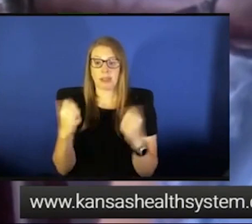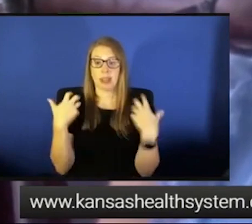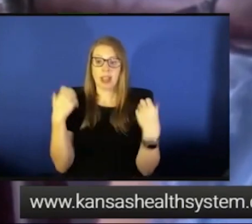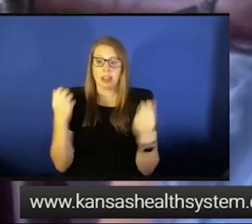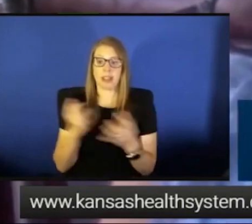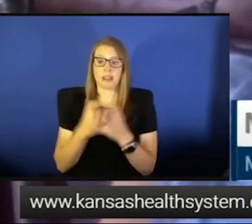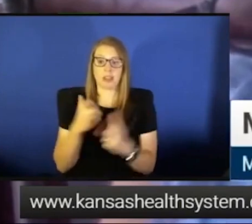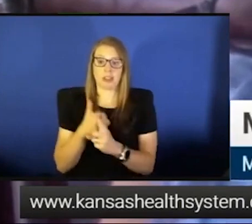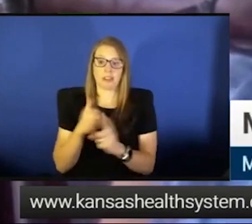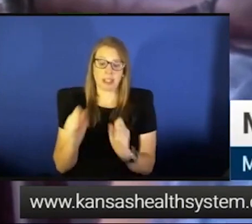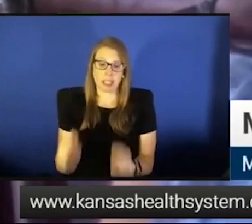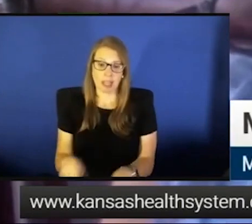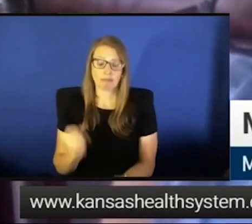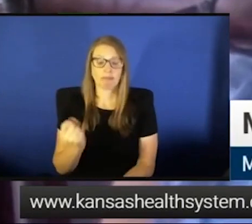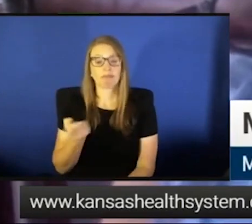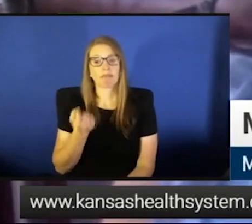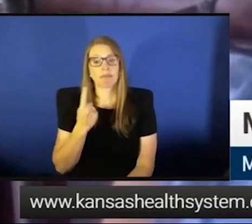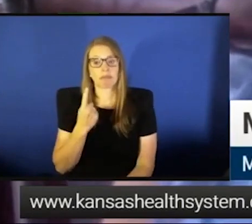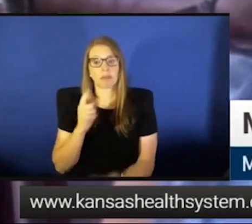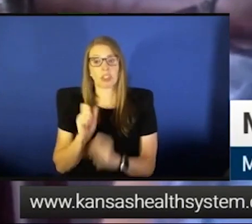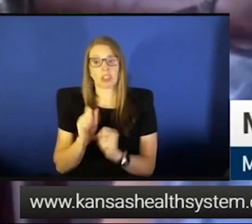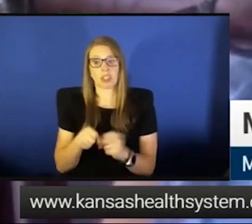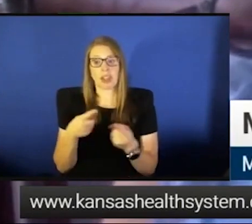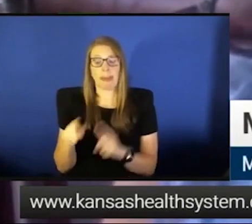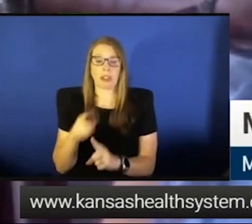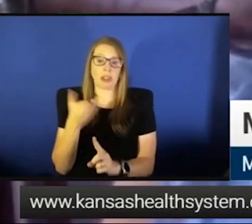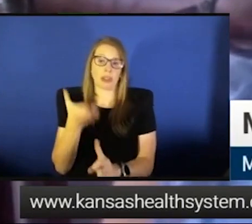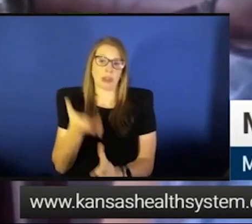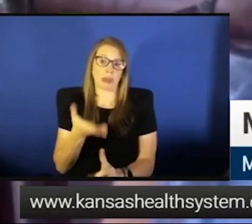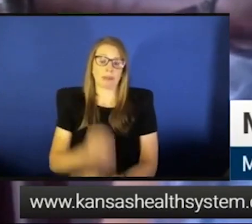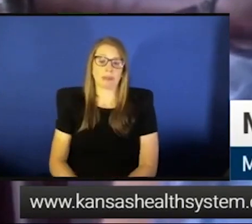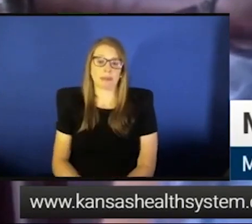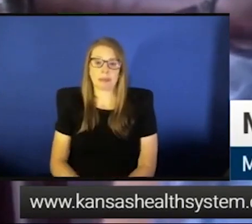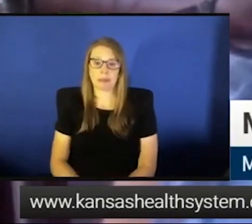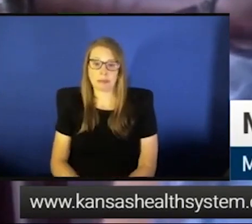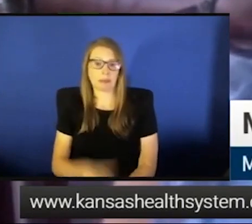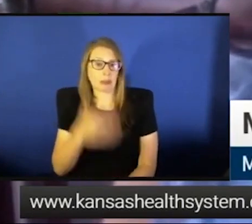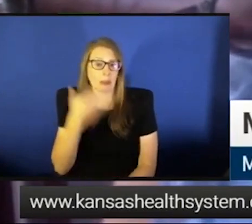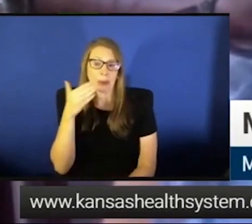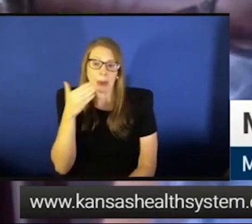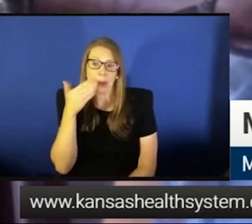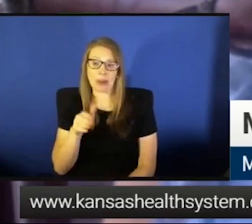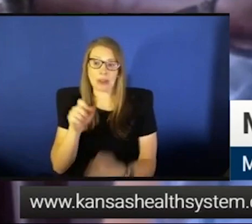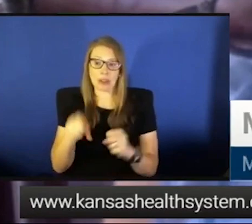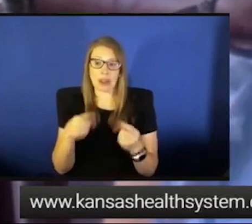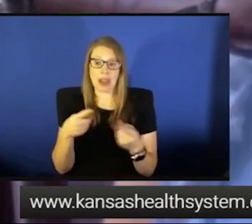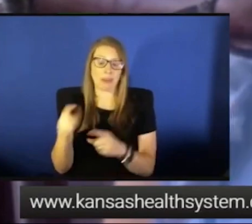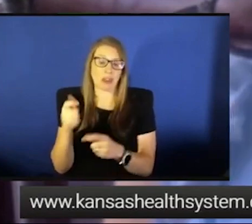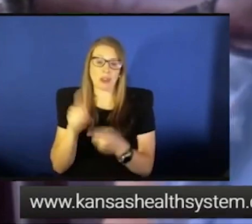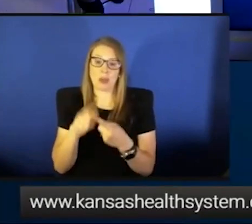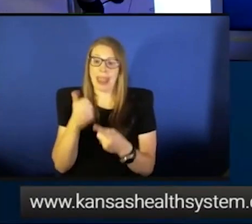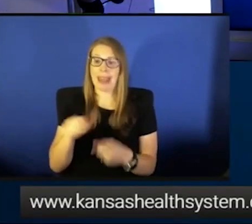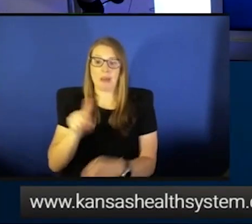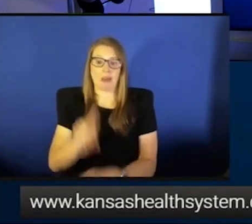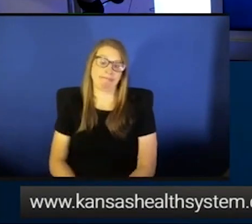can. Understand that it could happen to you. You just don't know. It could happen to anyone.